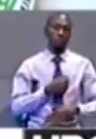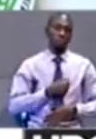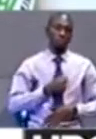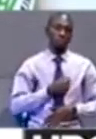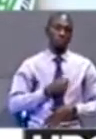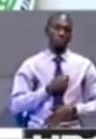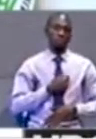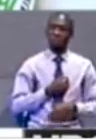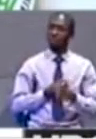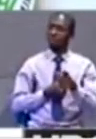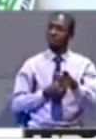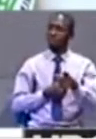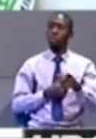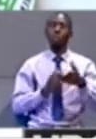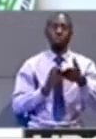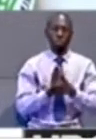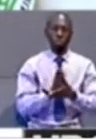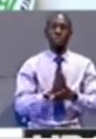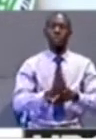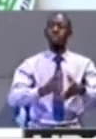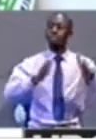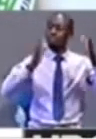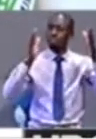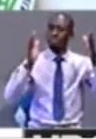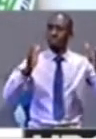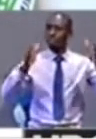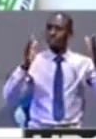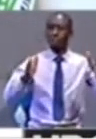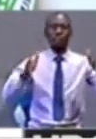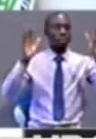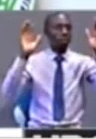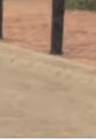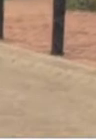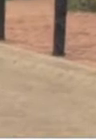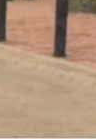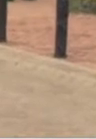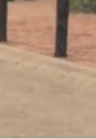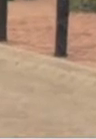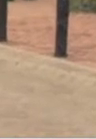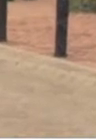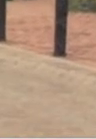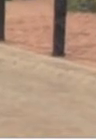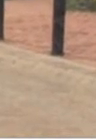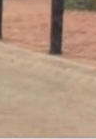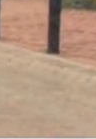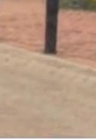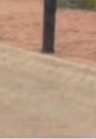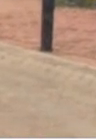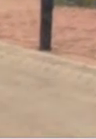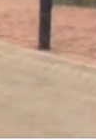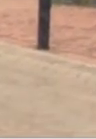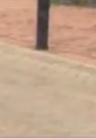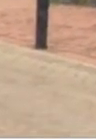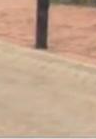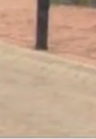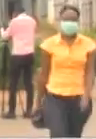This is a big success for which we need to congratulate ourselves. The president also noted that to